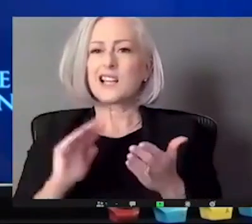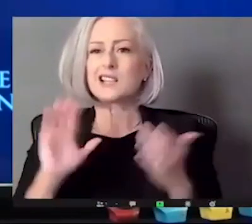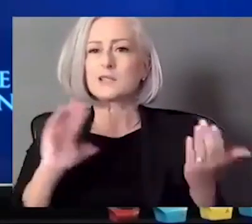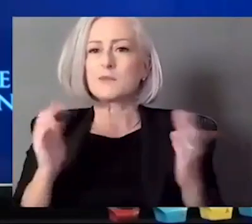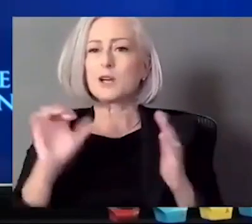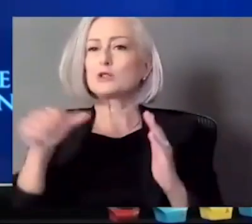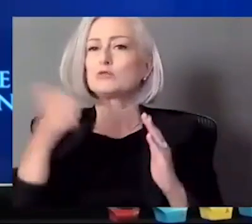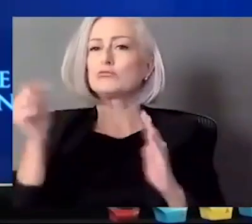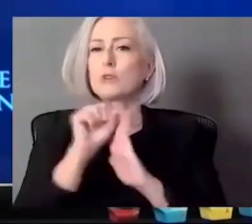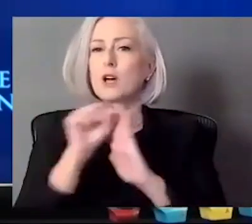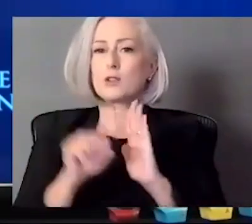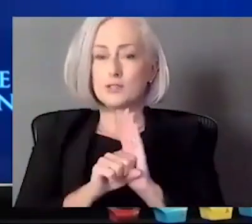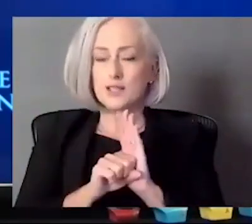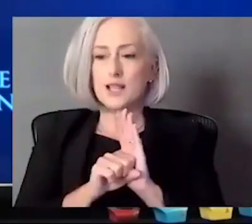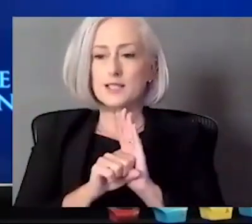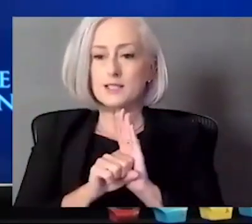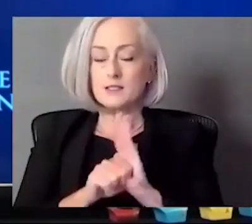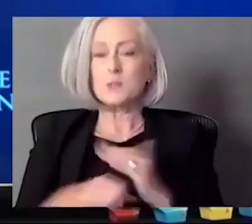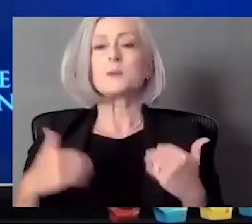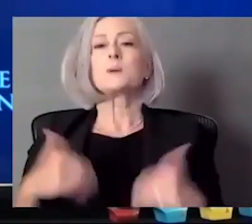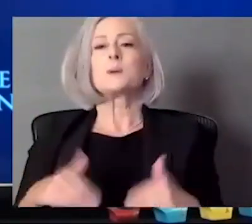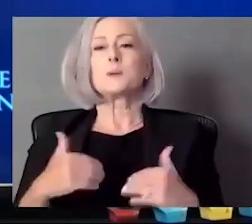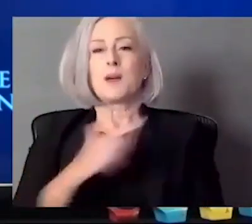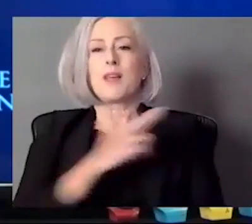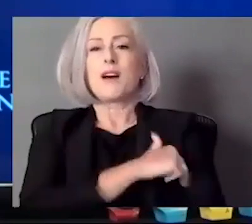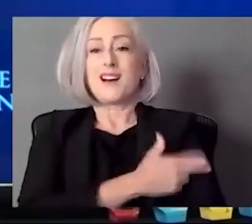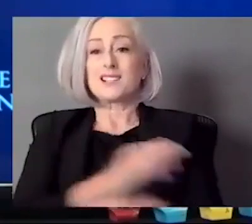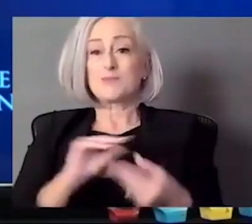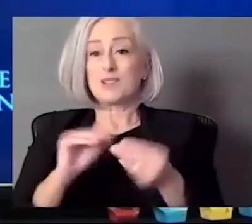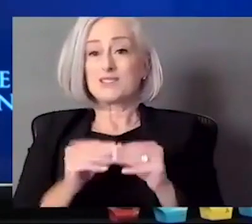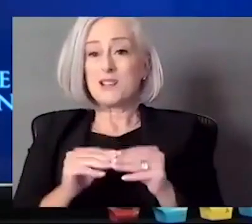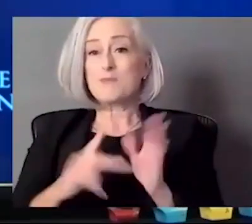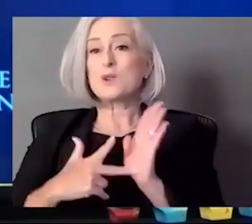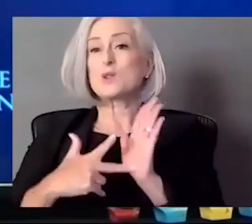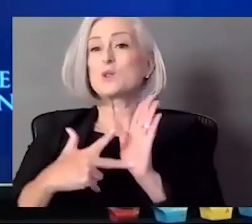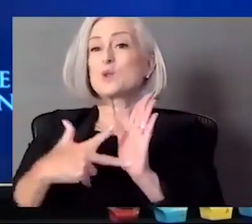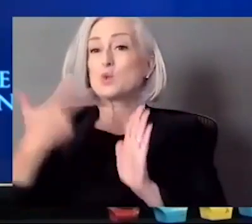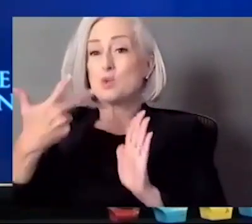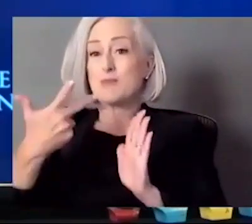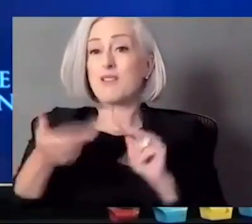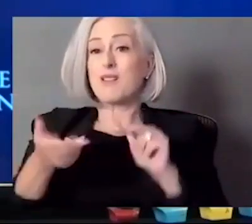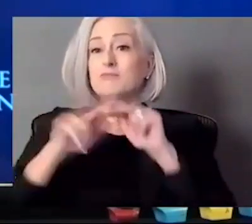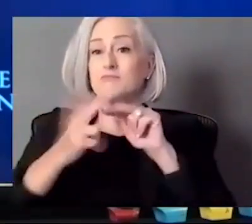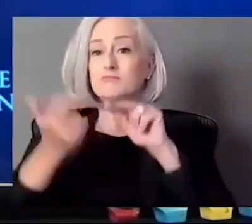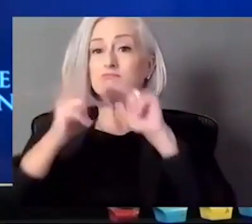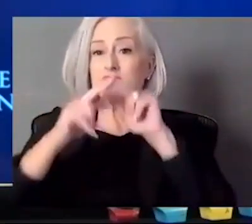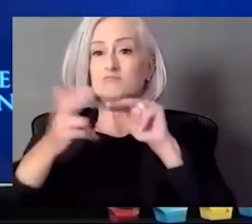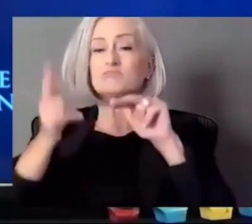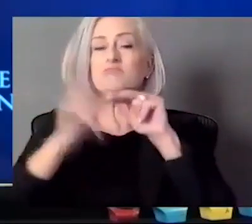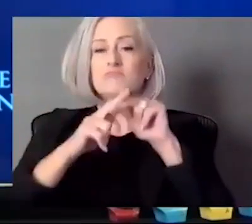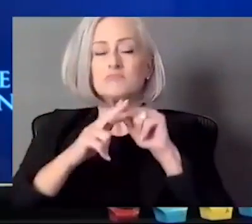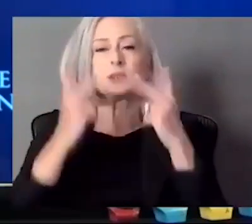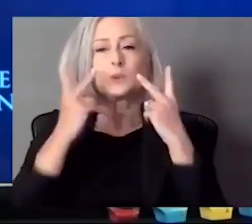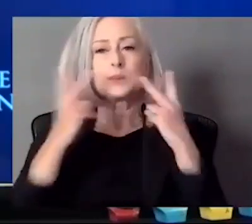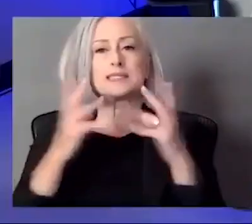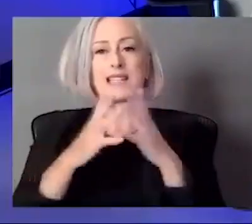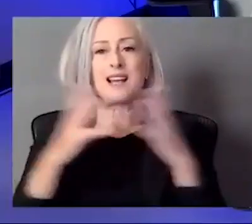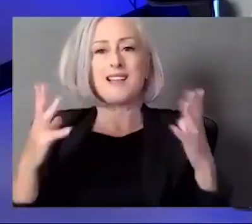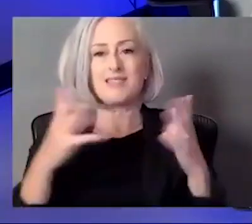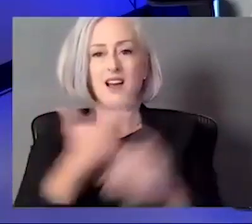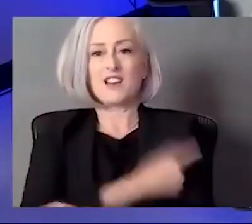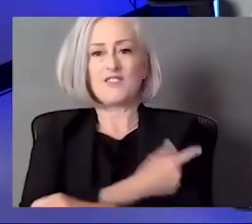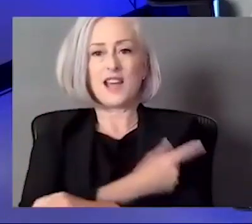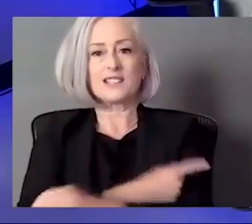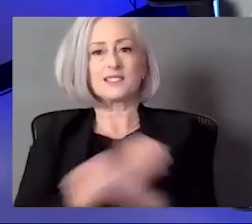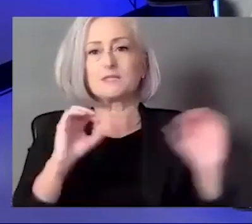tripled overall in Missouri. And it's really in those counties where there's just not a lot of vaccine being given. Yeah, no, absolutely. And talking with